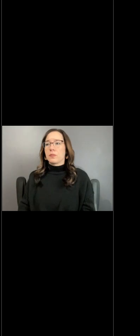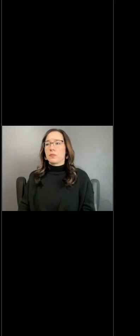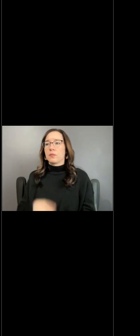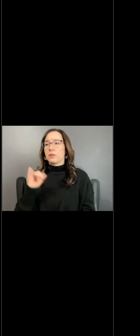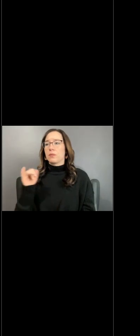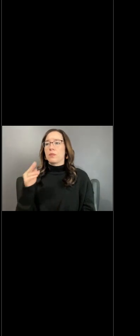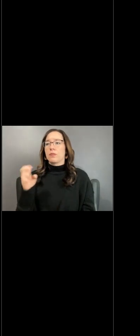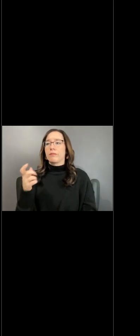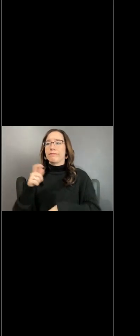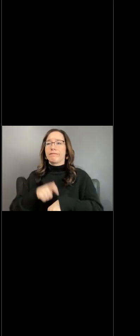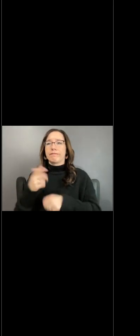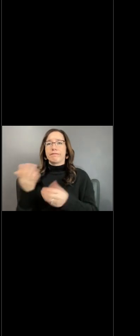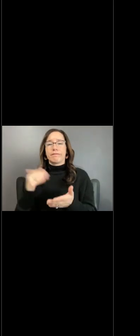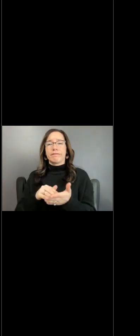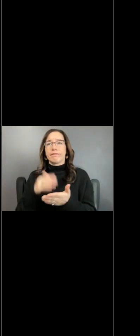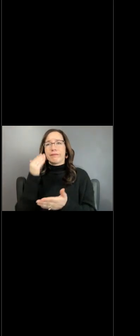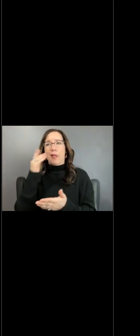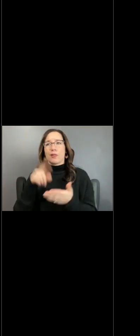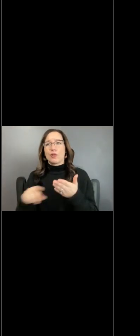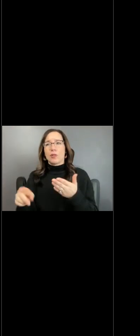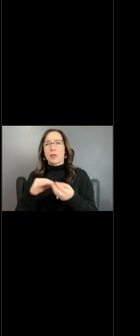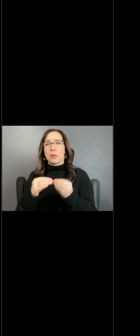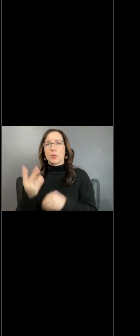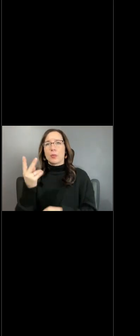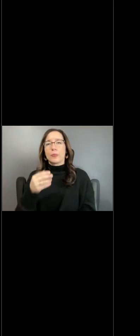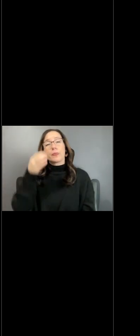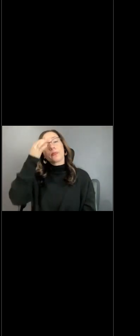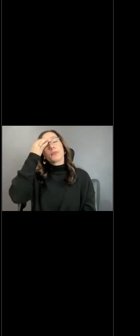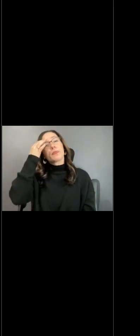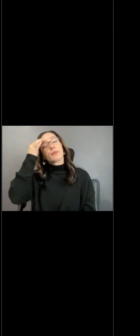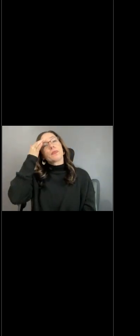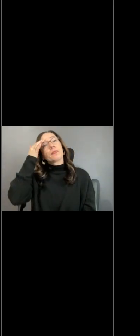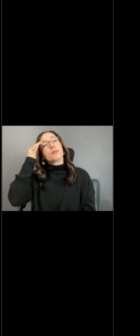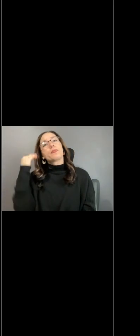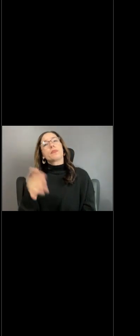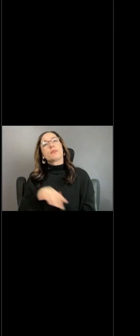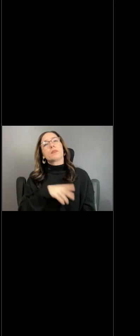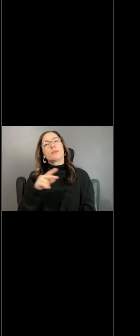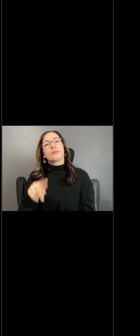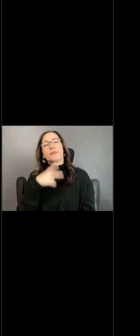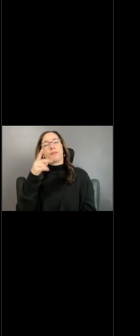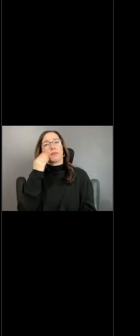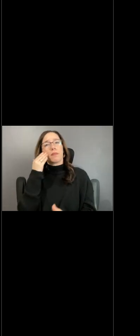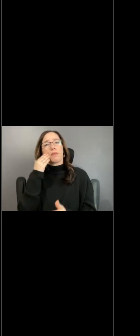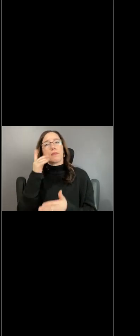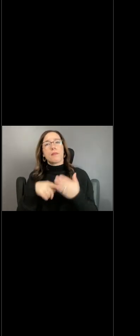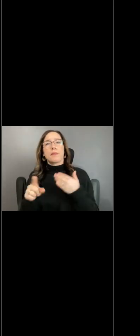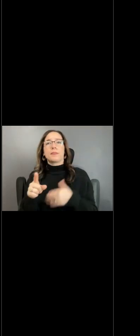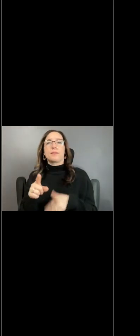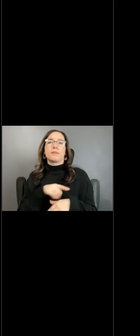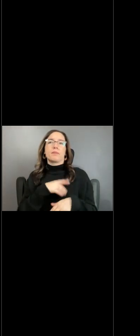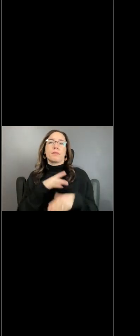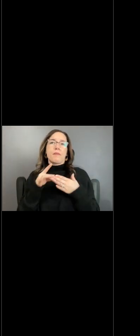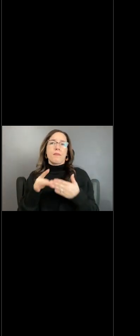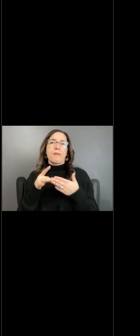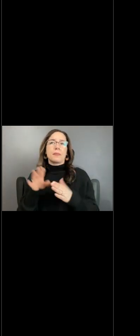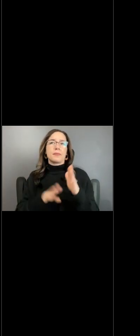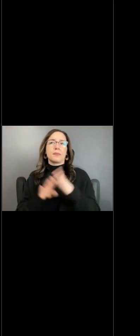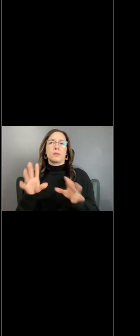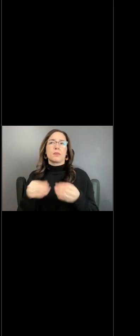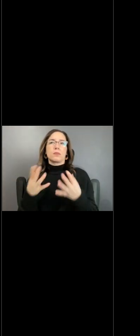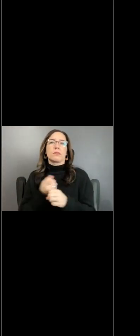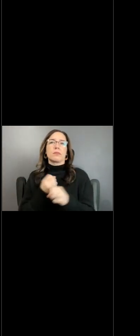time again. Knowledge check 2. Thank you, Crystal. Our second knowledge check asks, the guidelines were developed to provide